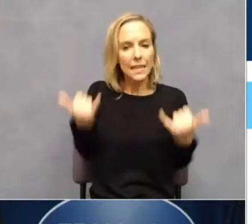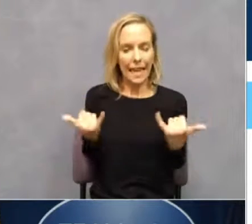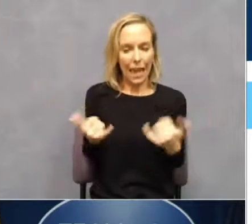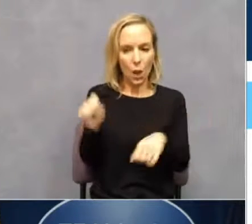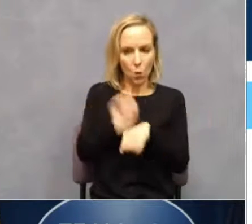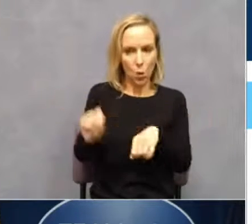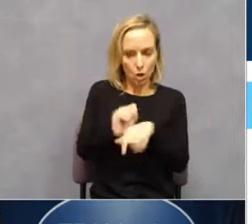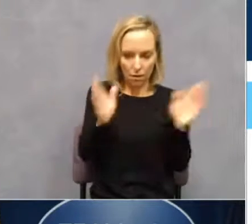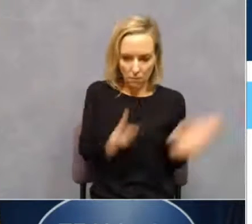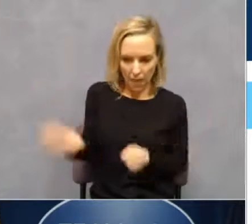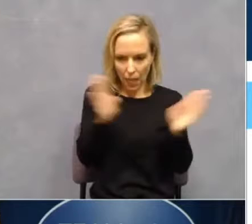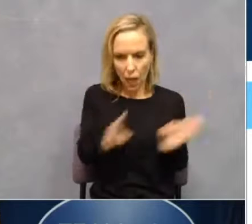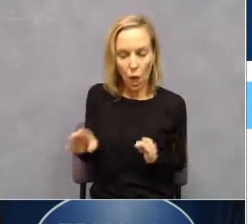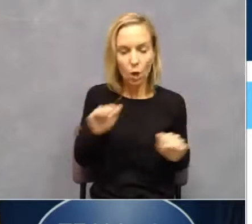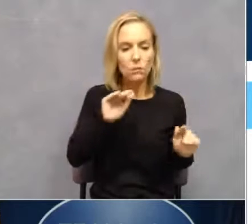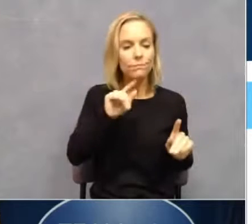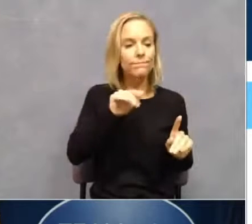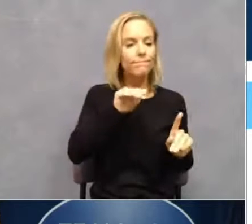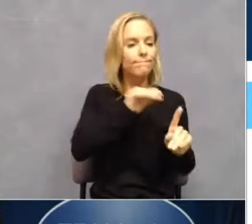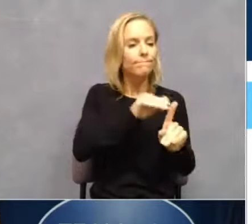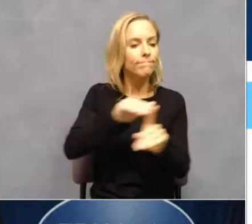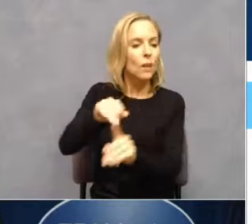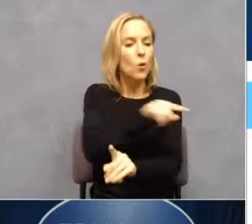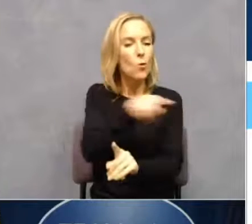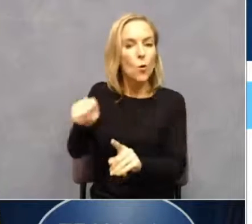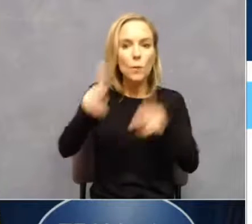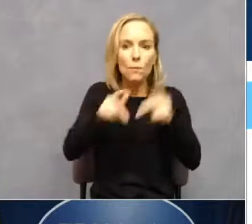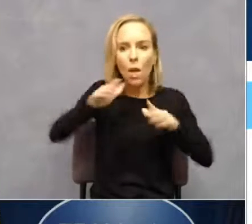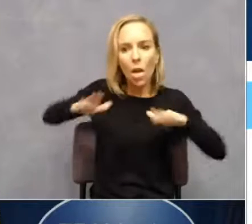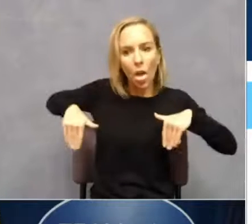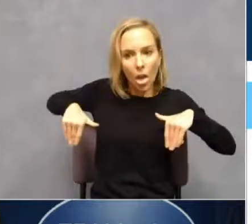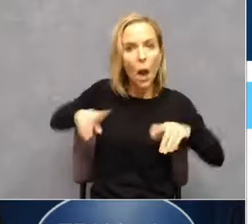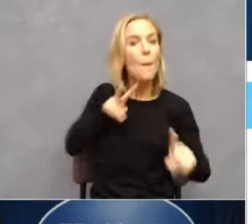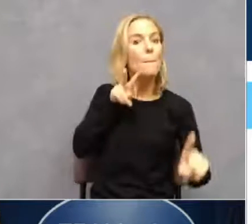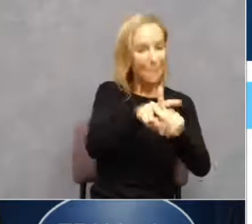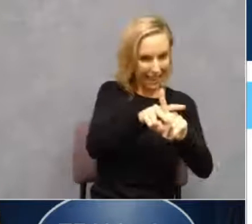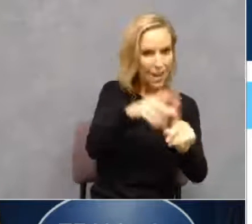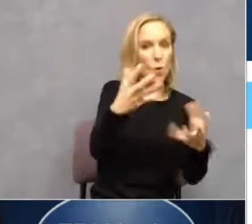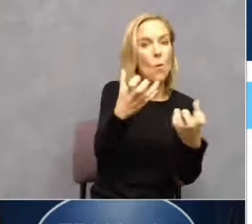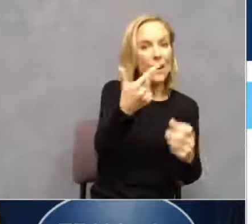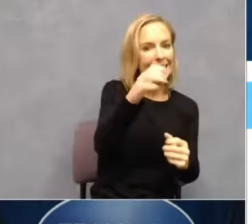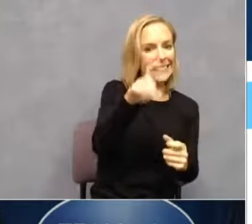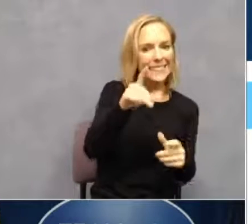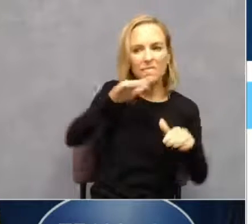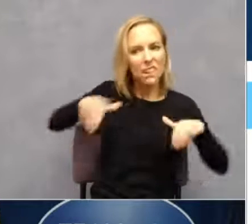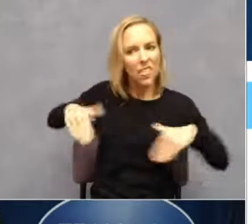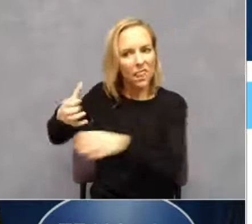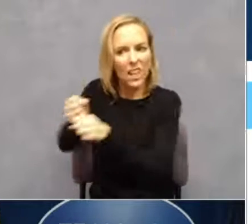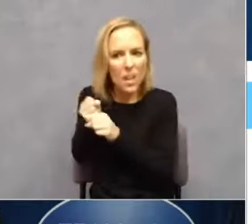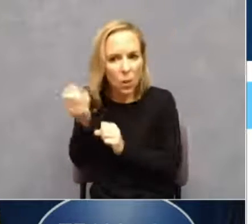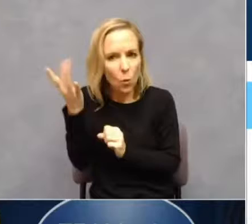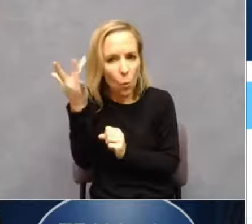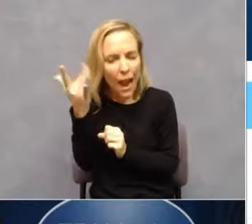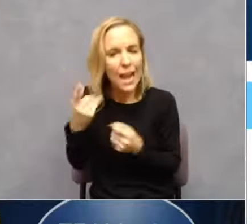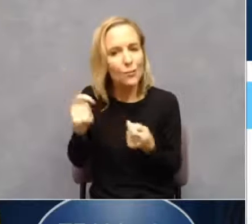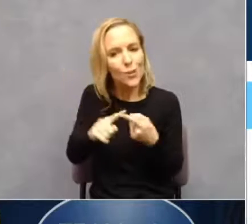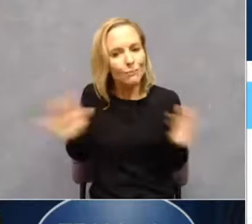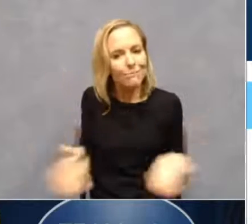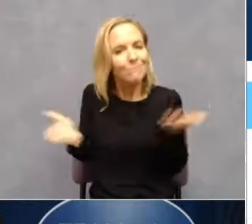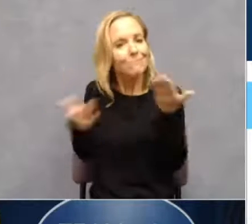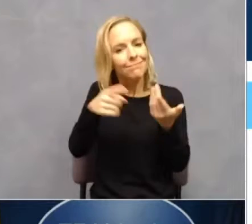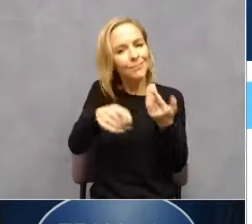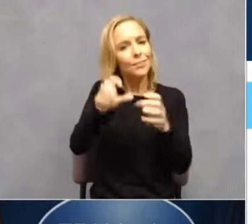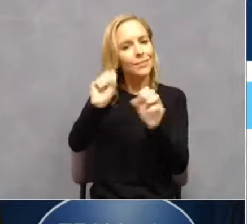to folks who made the effort and fell short and just need a little bit more help so that we can help to get them across that finish line and earn their